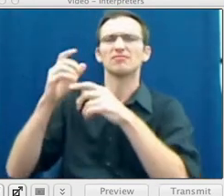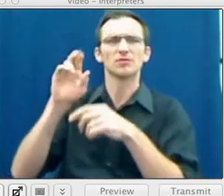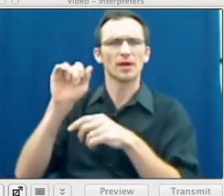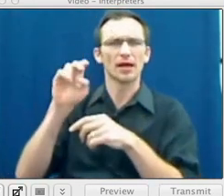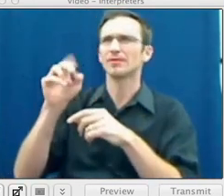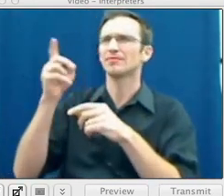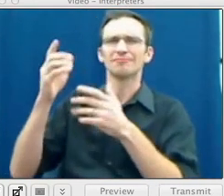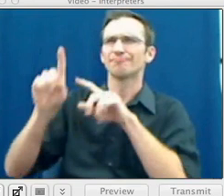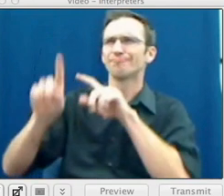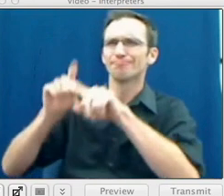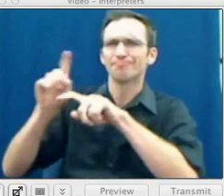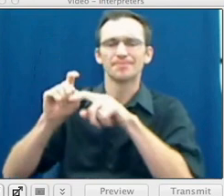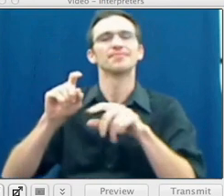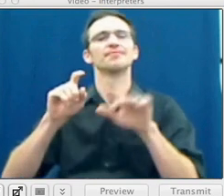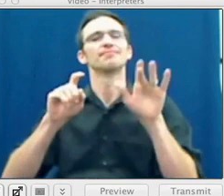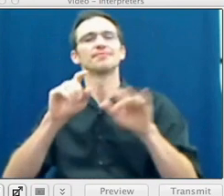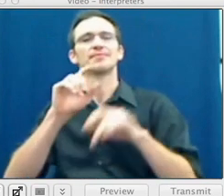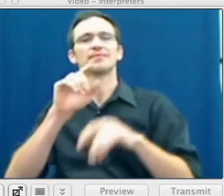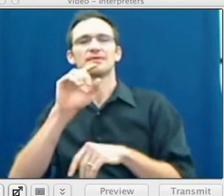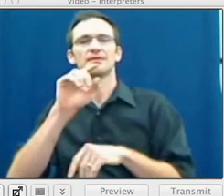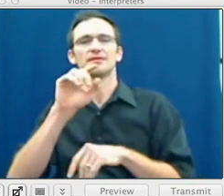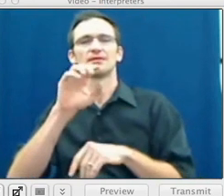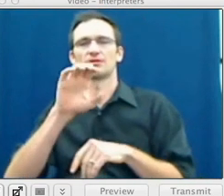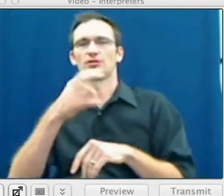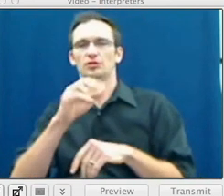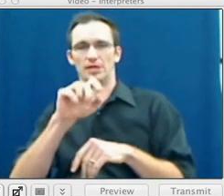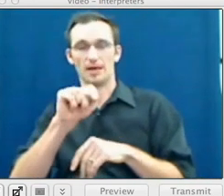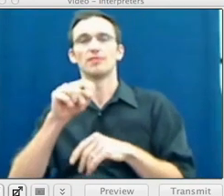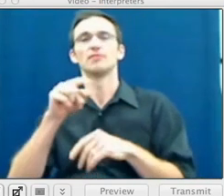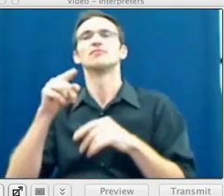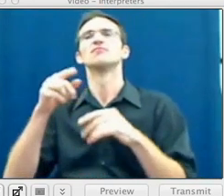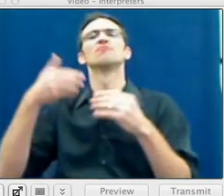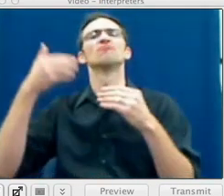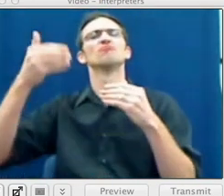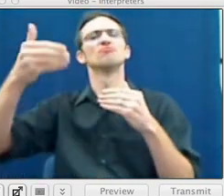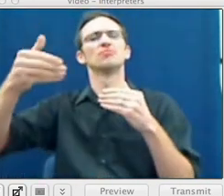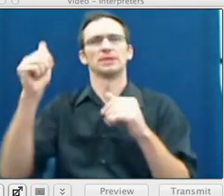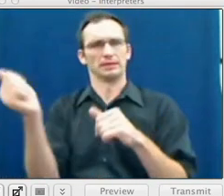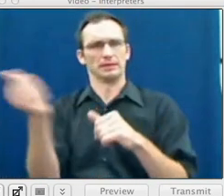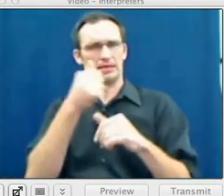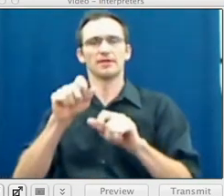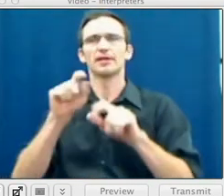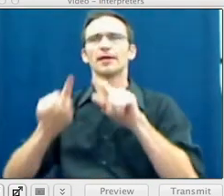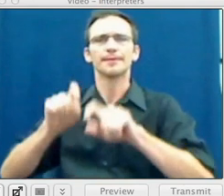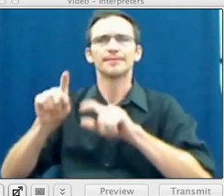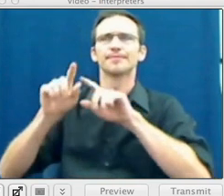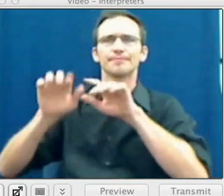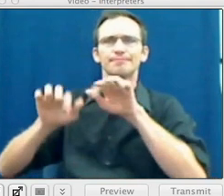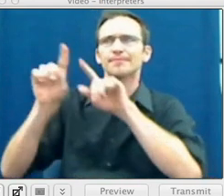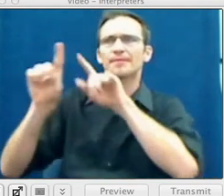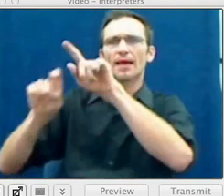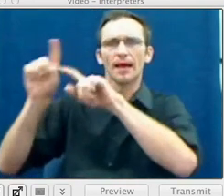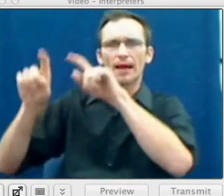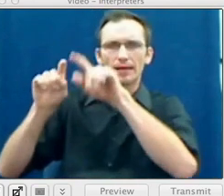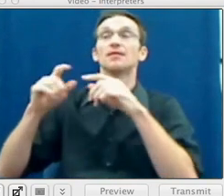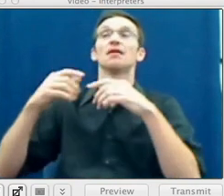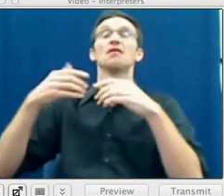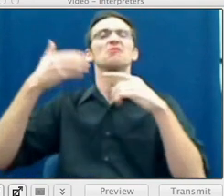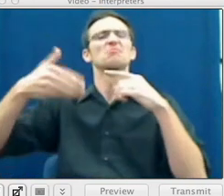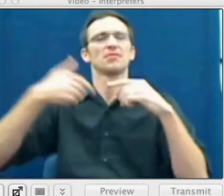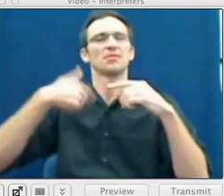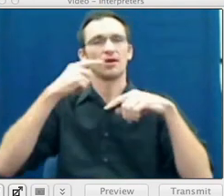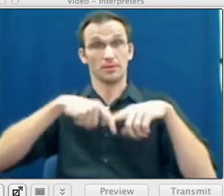will just be gathering those questions for Robyn, and then at the appropriate time they will get asked. I will be asking Robyn the questions, and